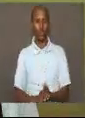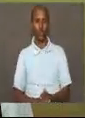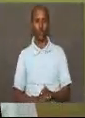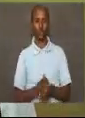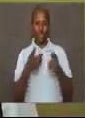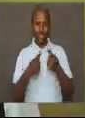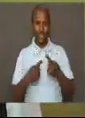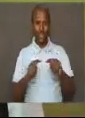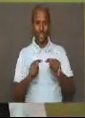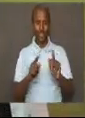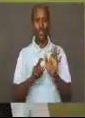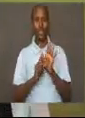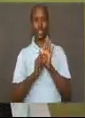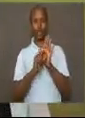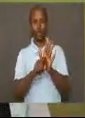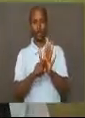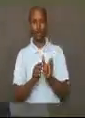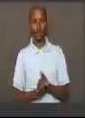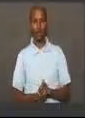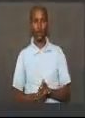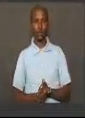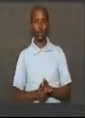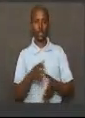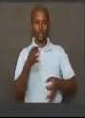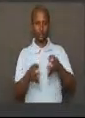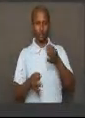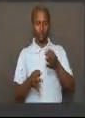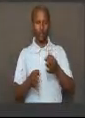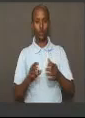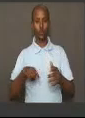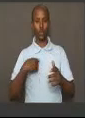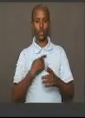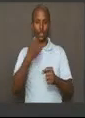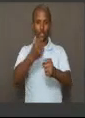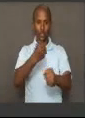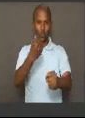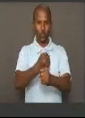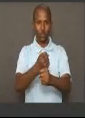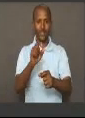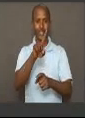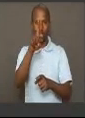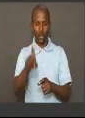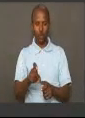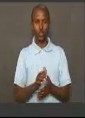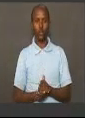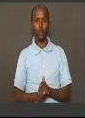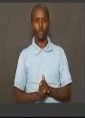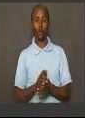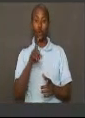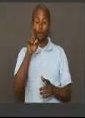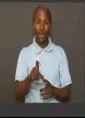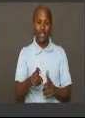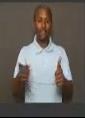Let us try an example. If we wish to solve this equation, we